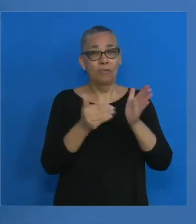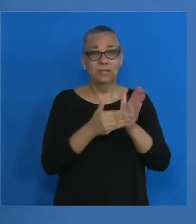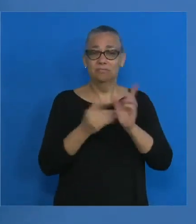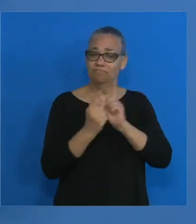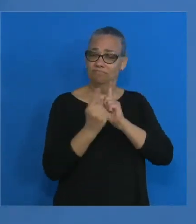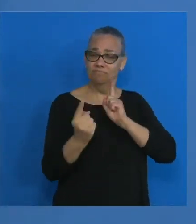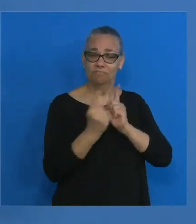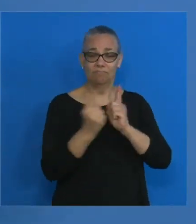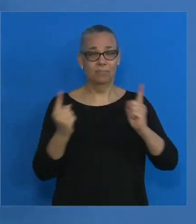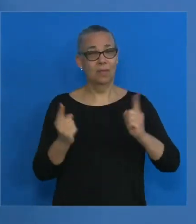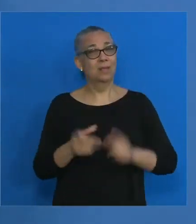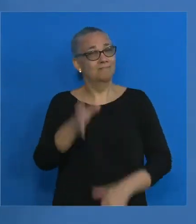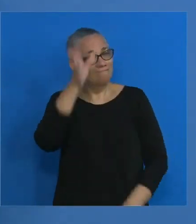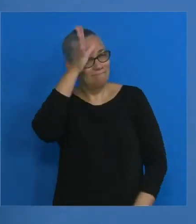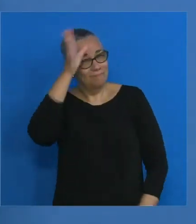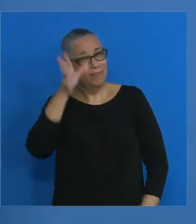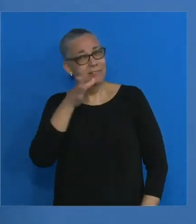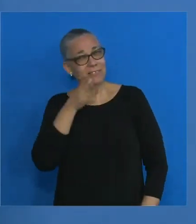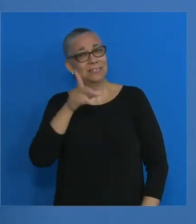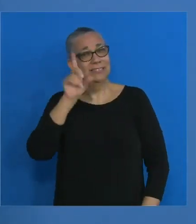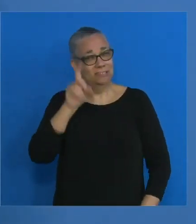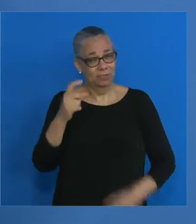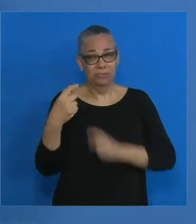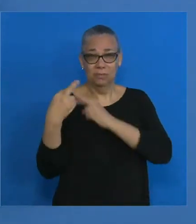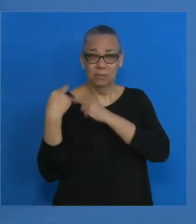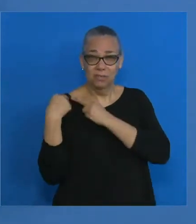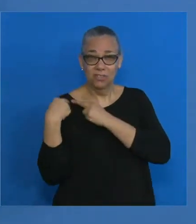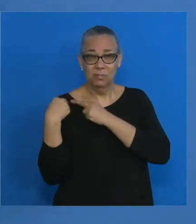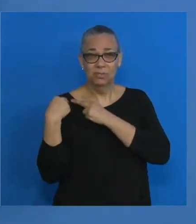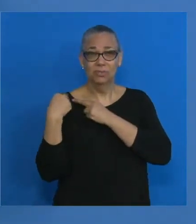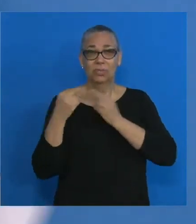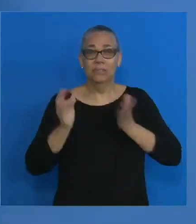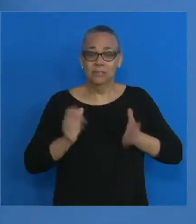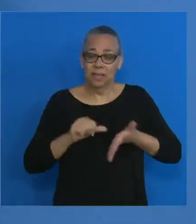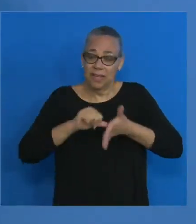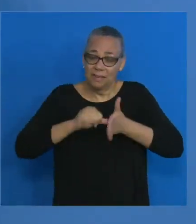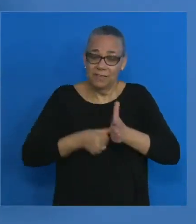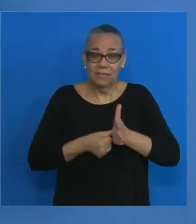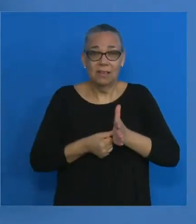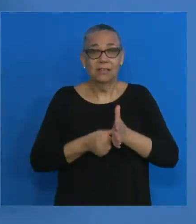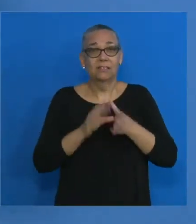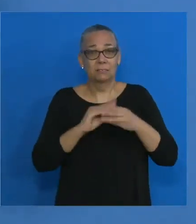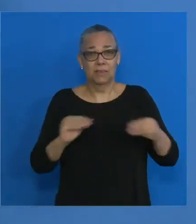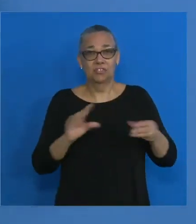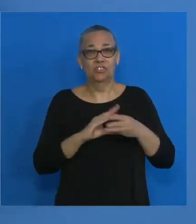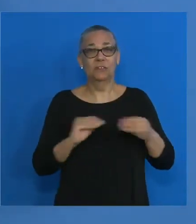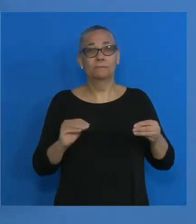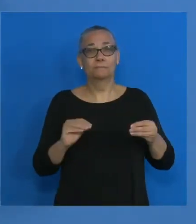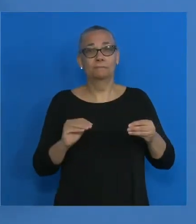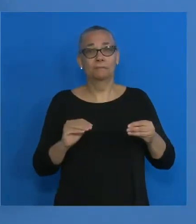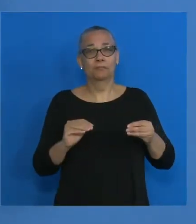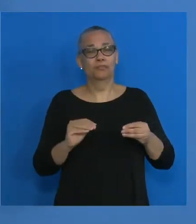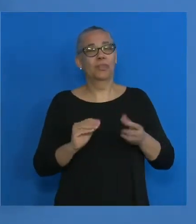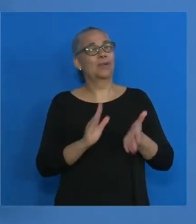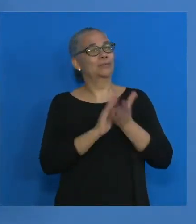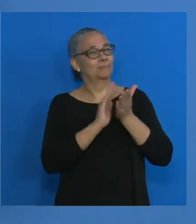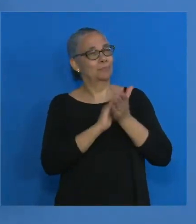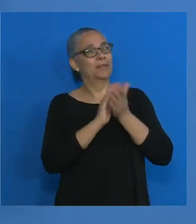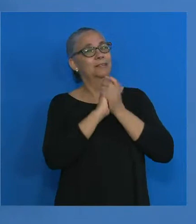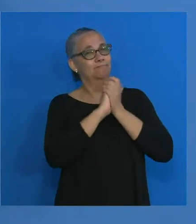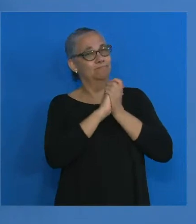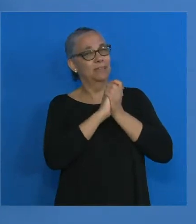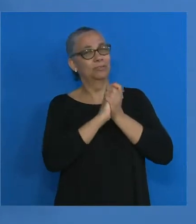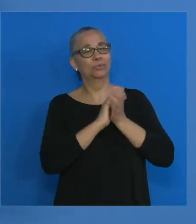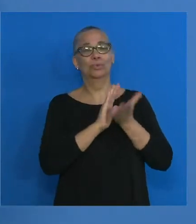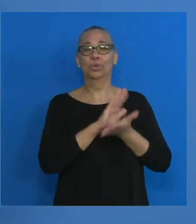need parents to be on board for consistency to reiterate our messaging. I commend schools who are, for the most